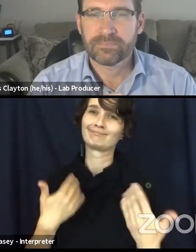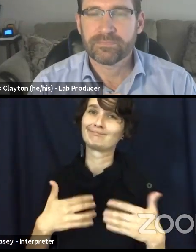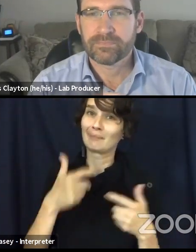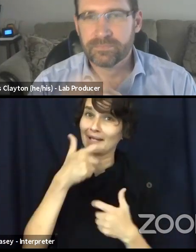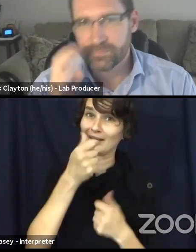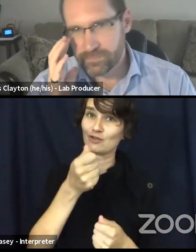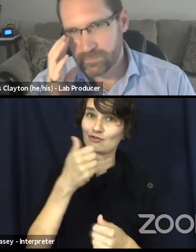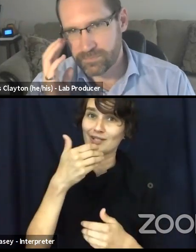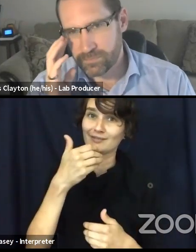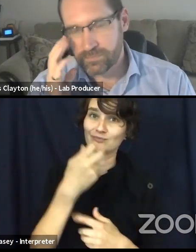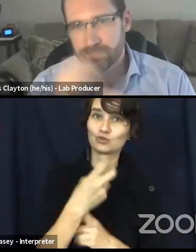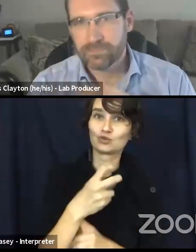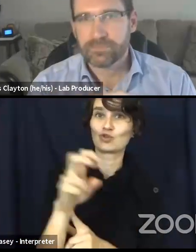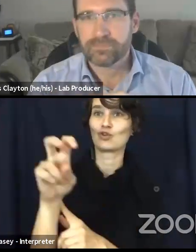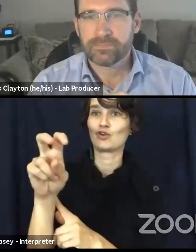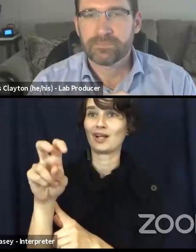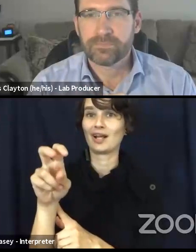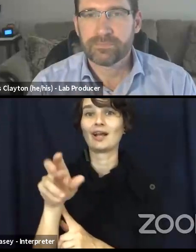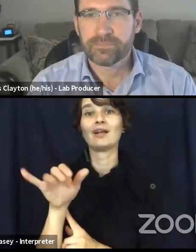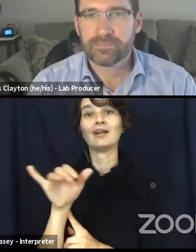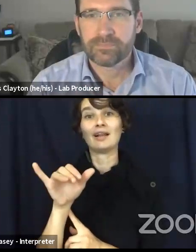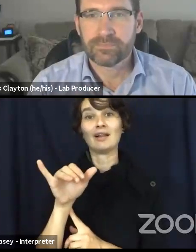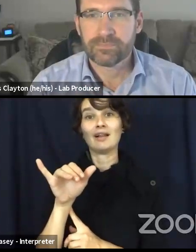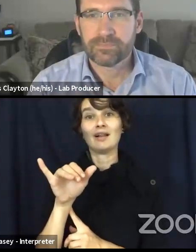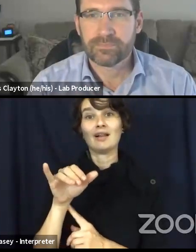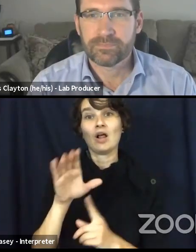Mattie mentioned, CultureHub has a history of